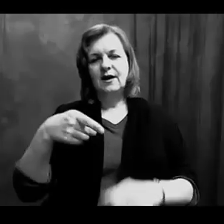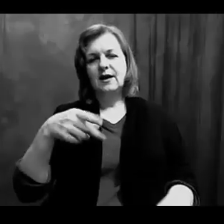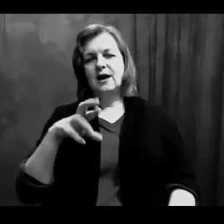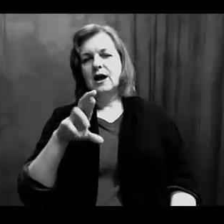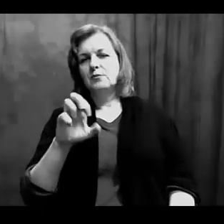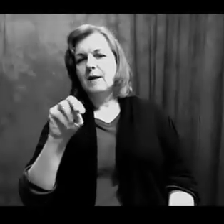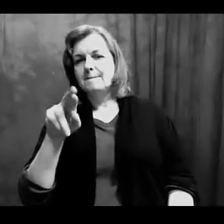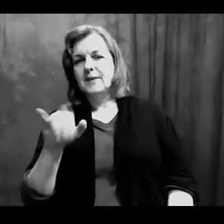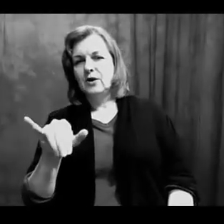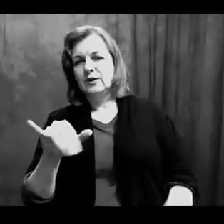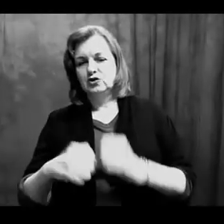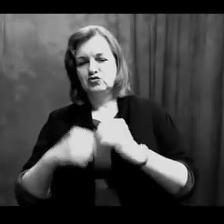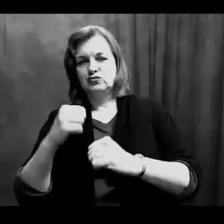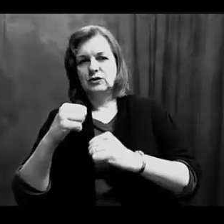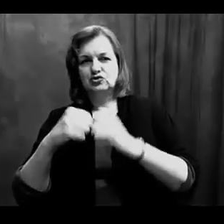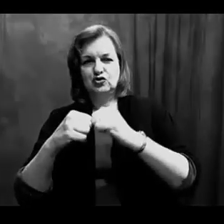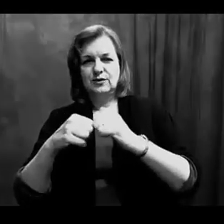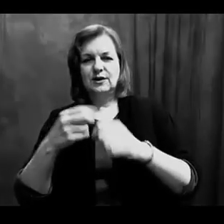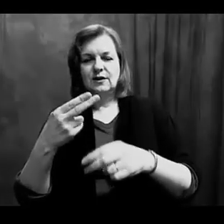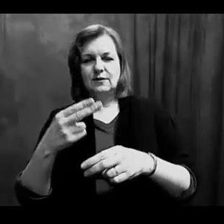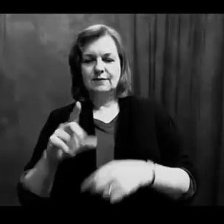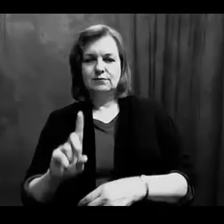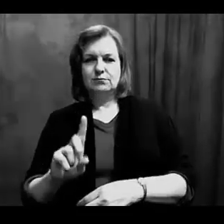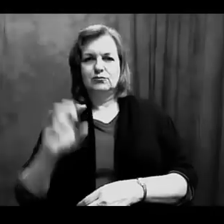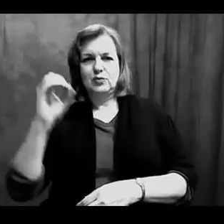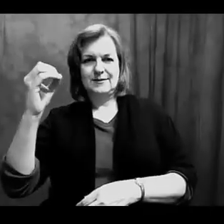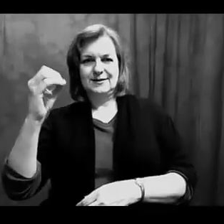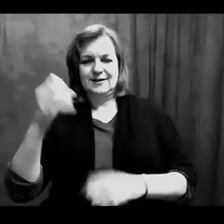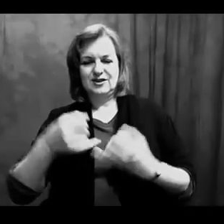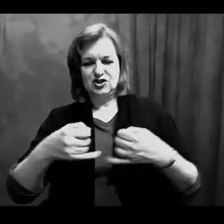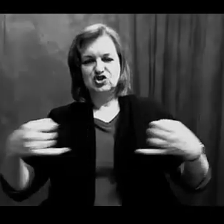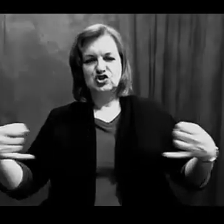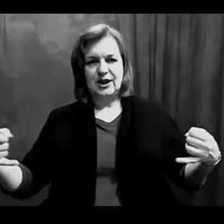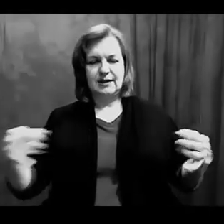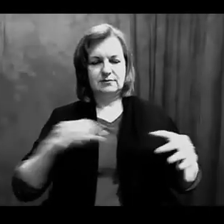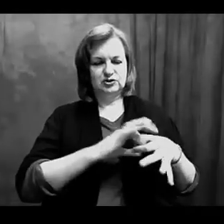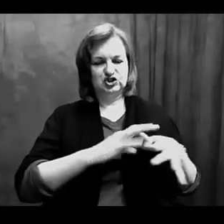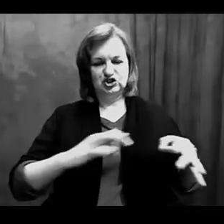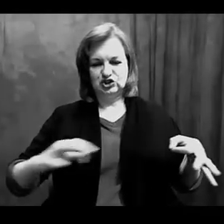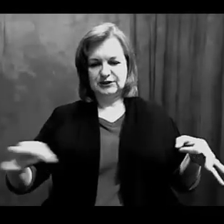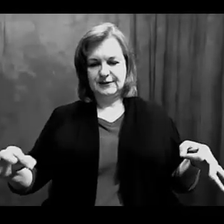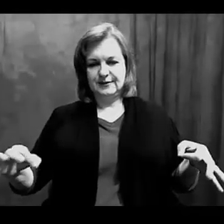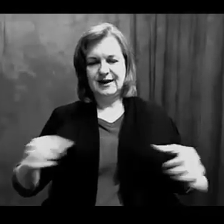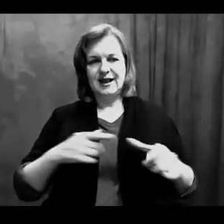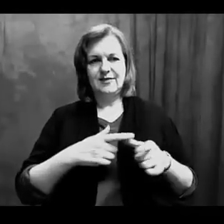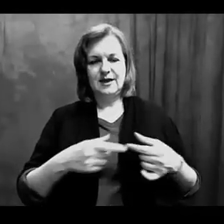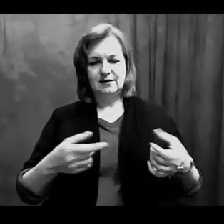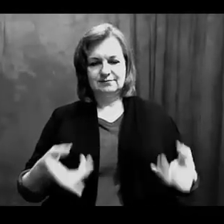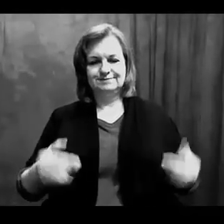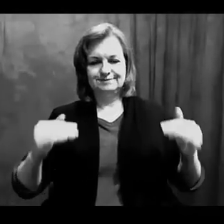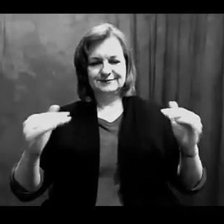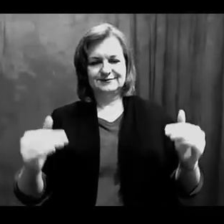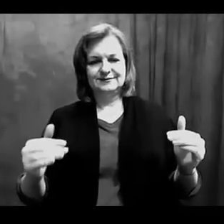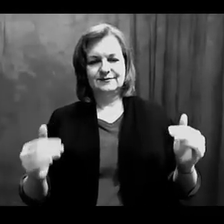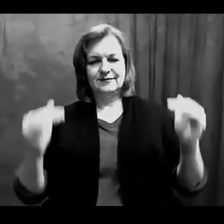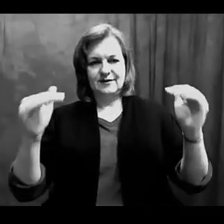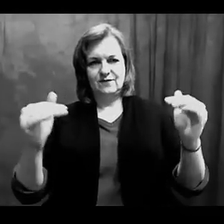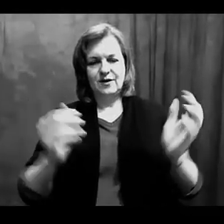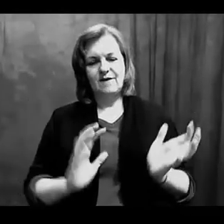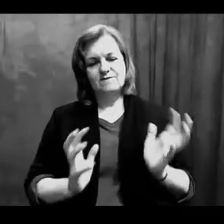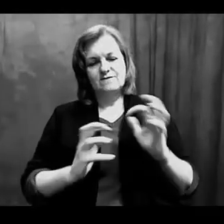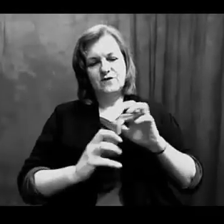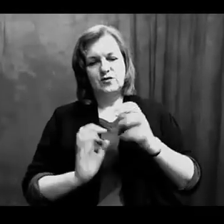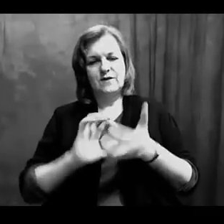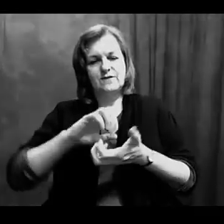apart. The primary structure is the amino acid chain. It's the first thing you make. And